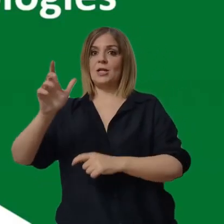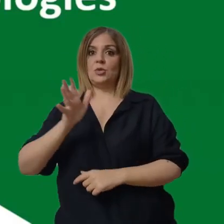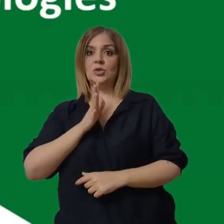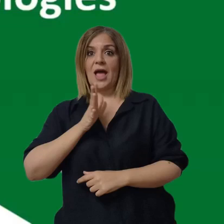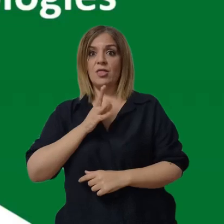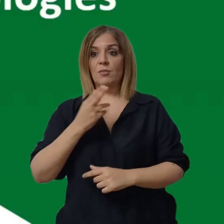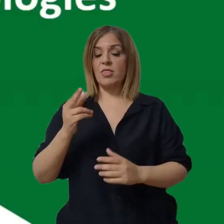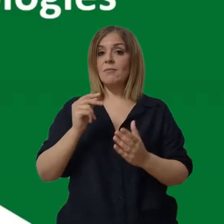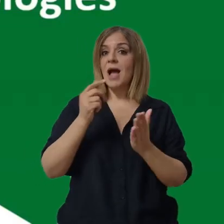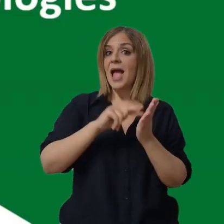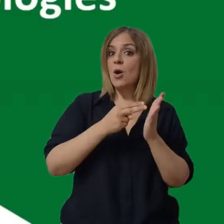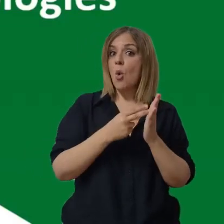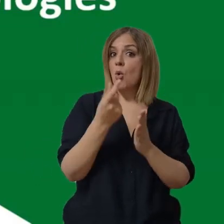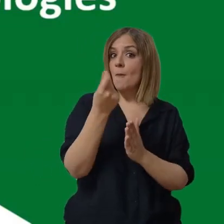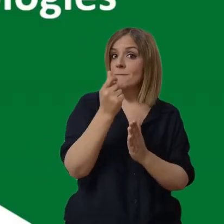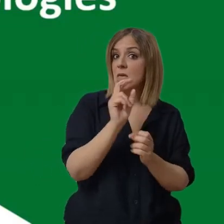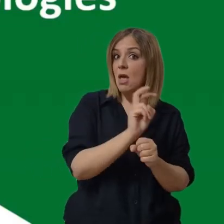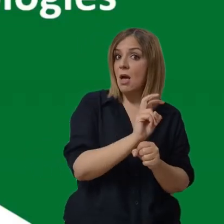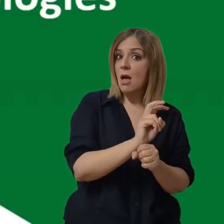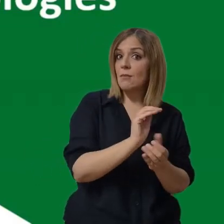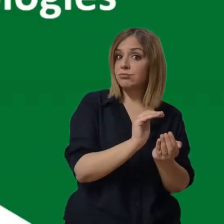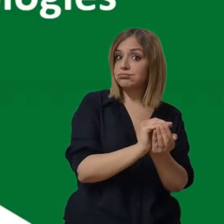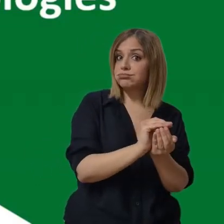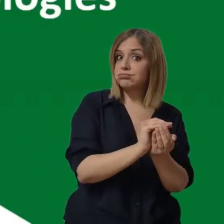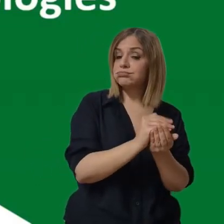for save money and for